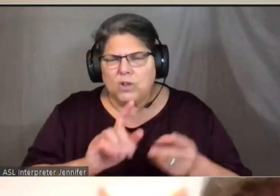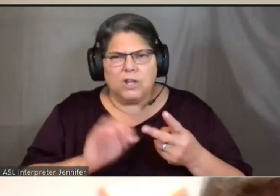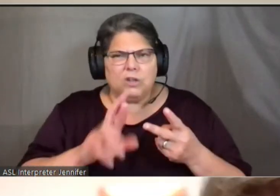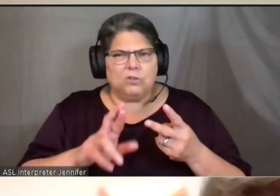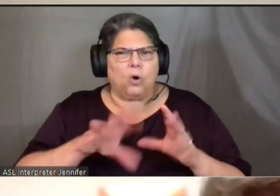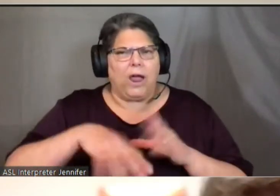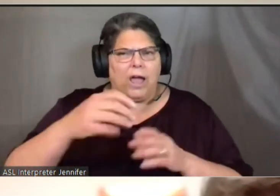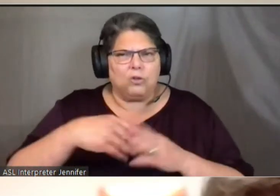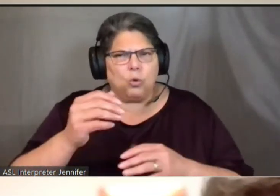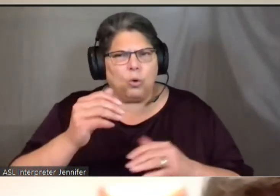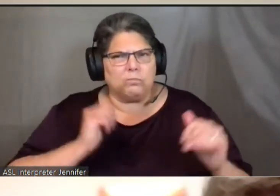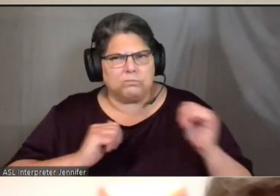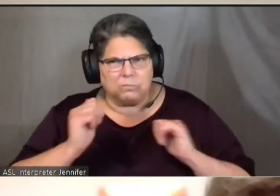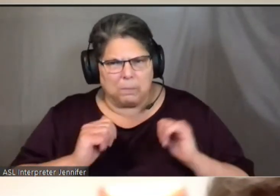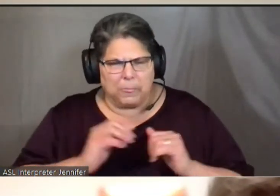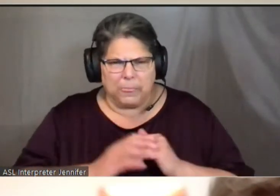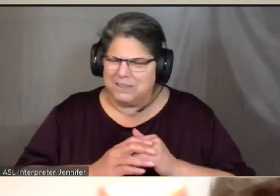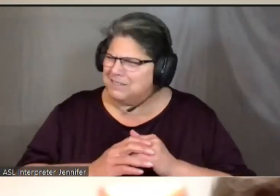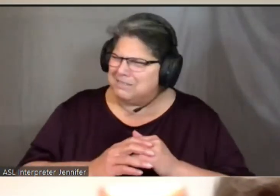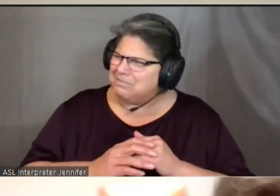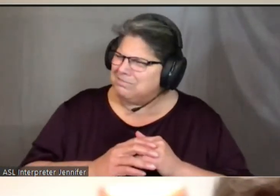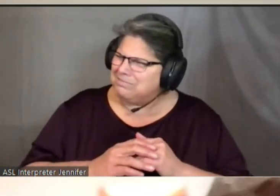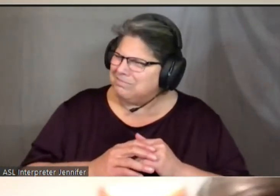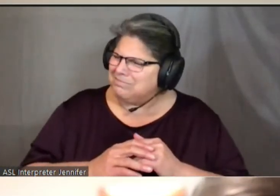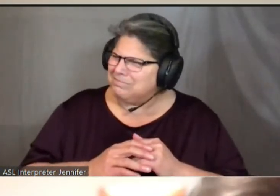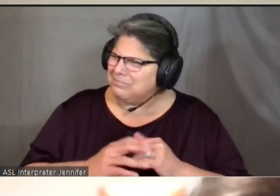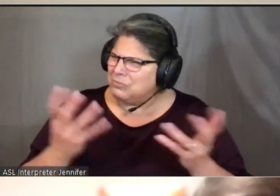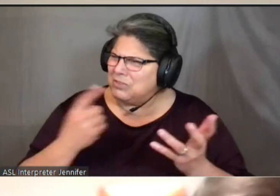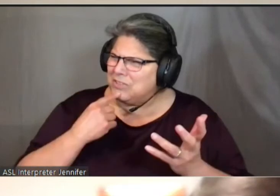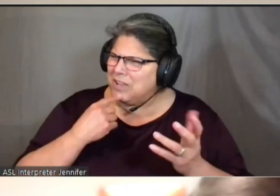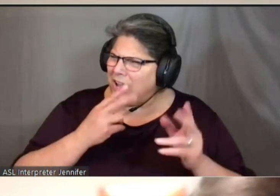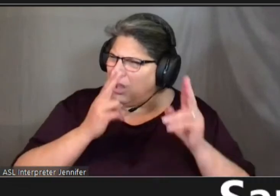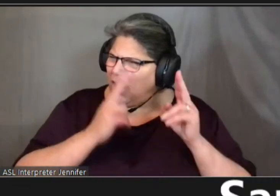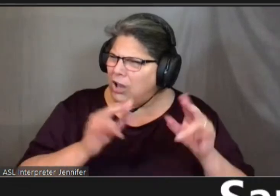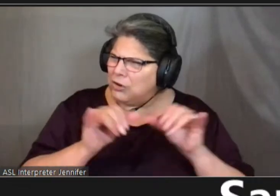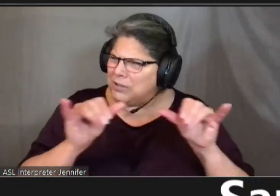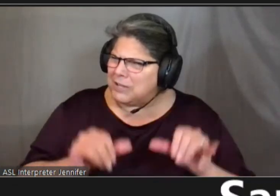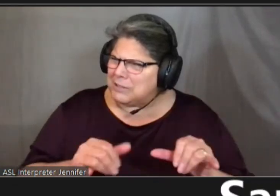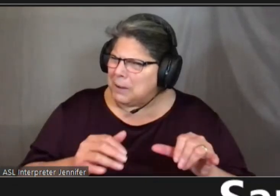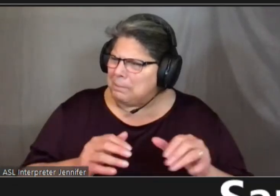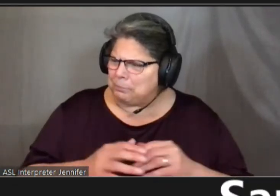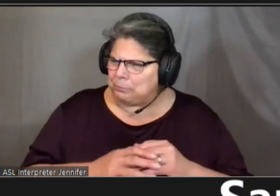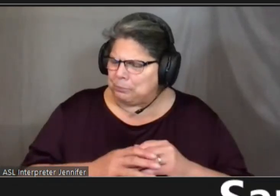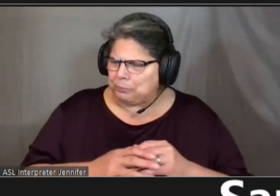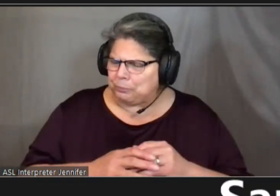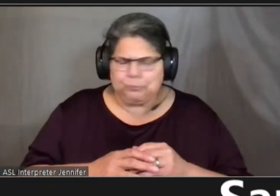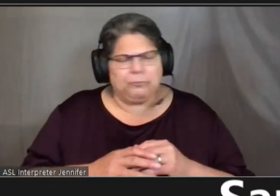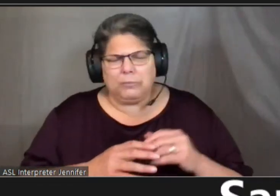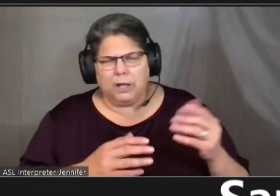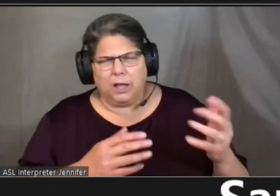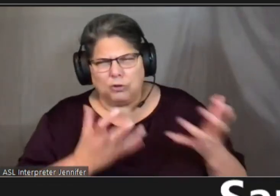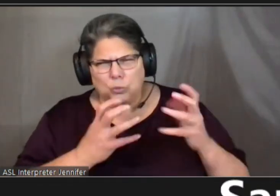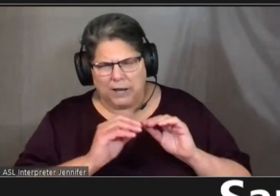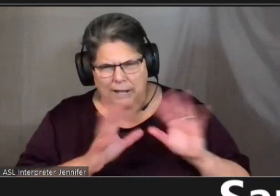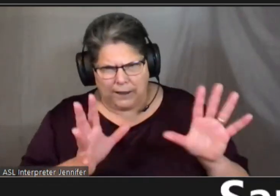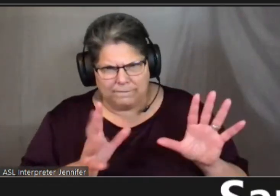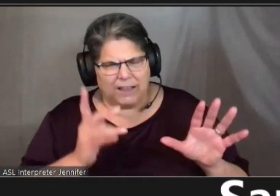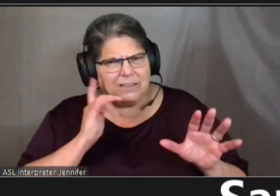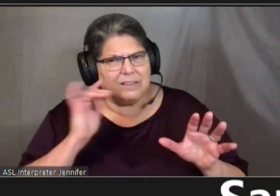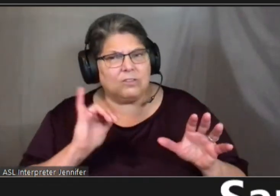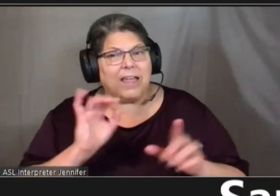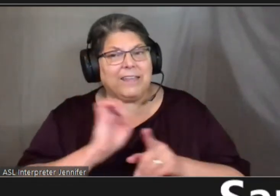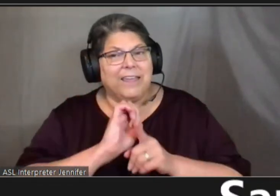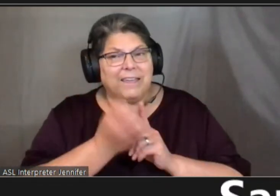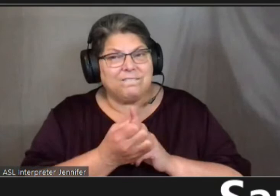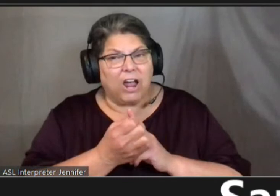I didn't hear the part that you said after honor system. Oh, it just a clarification. It sounds like environmental health